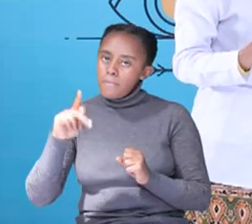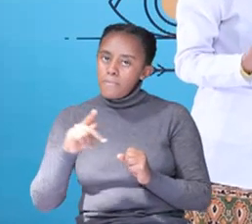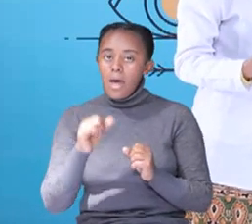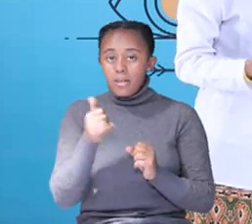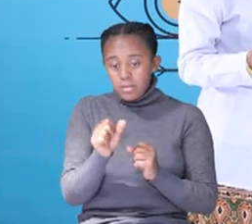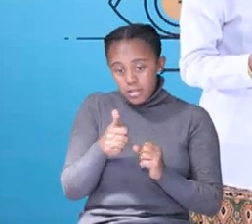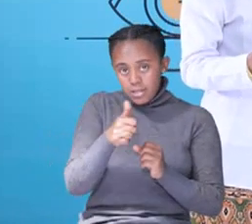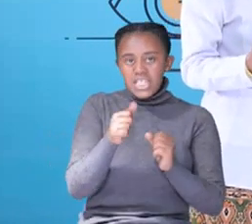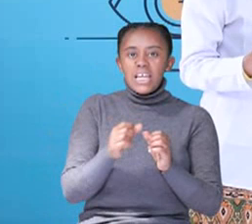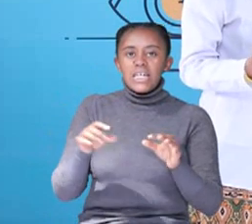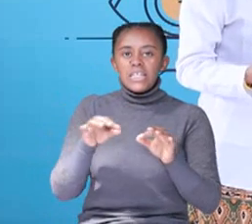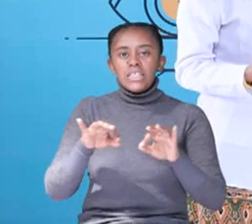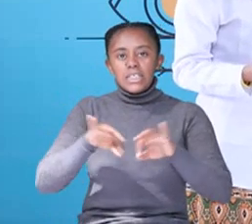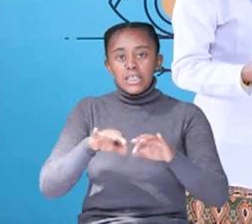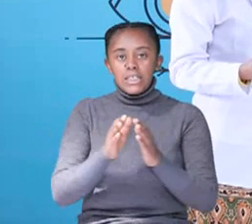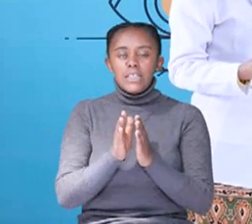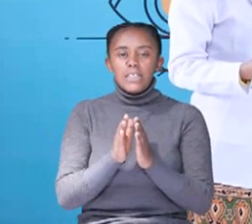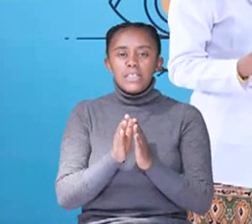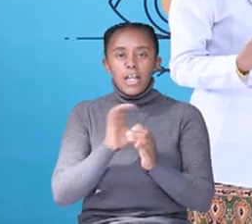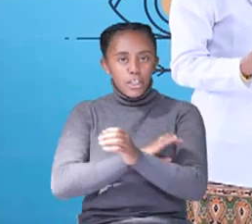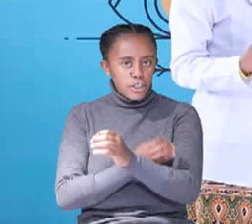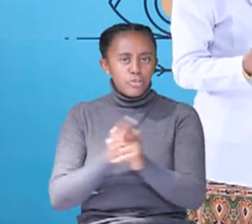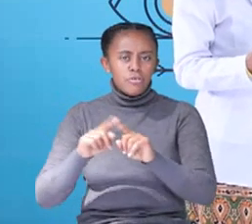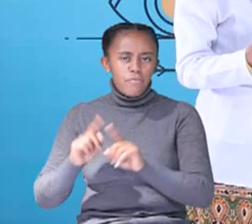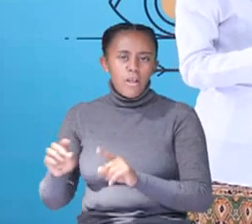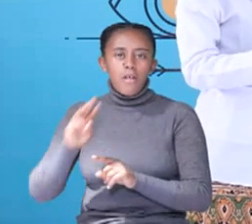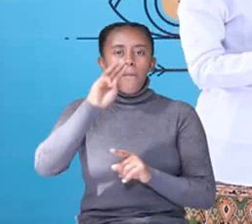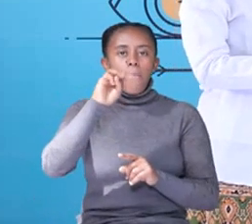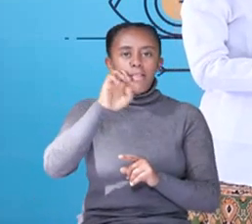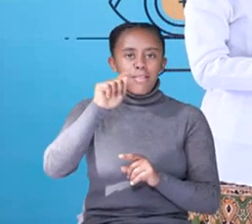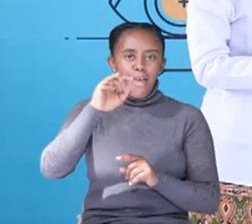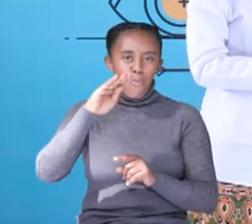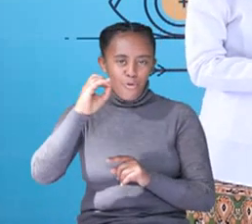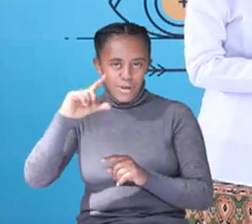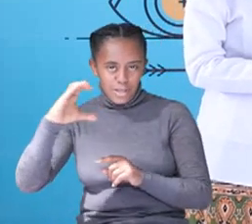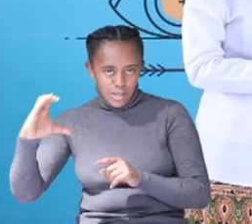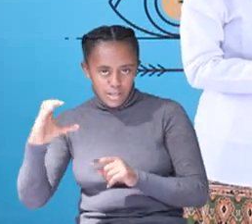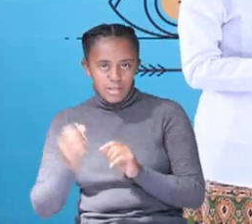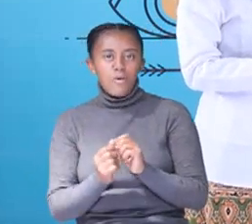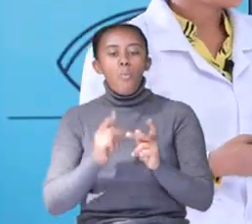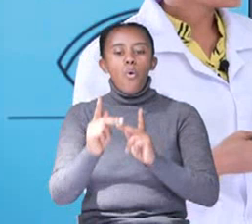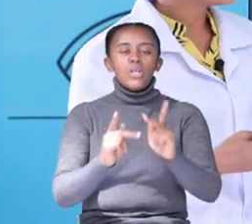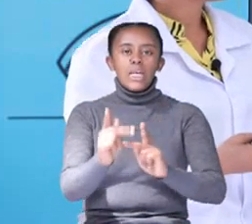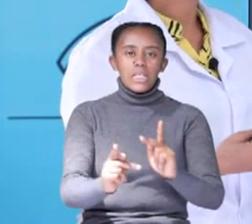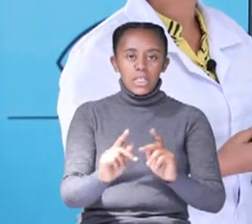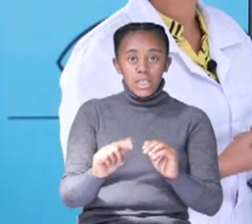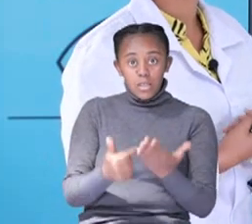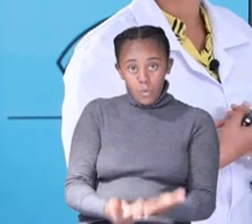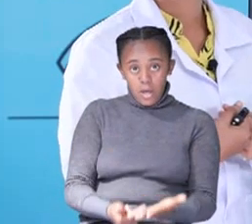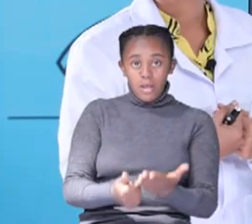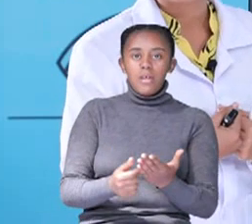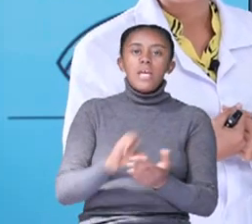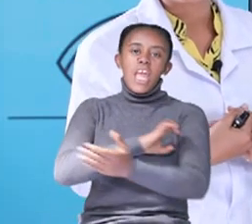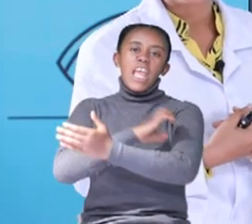they need energy for different metabolic process. Immediately, they can use ATP. That's why it is known